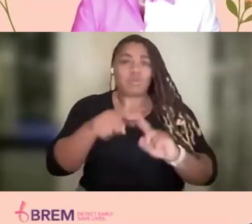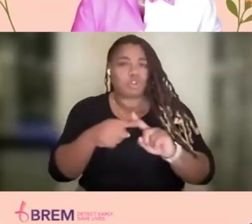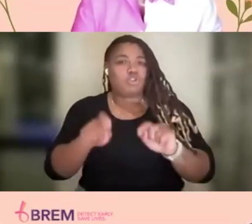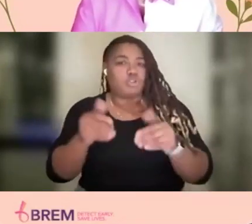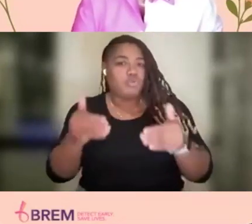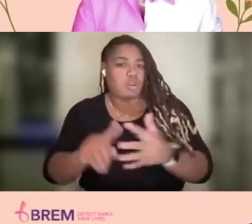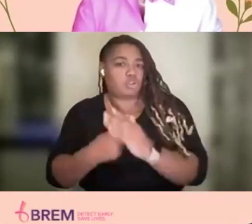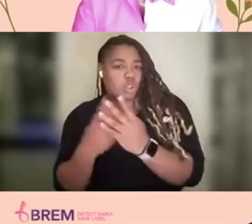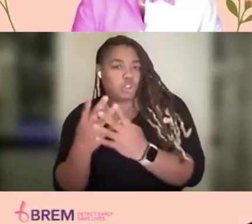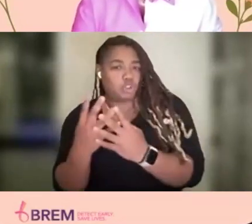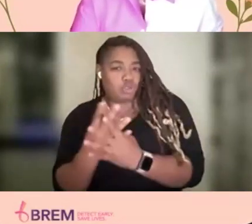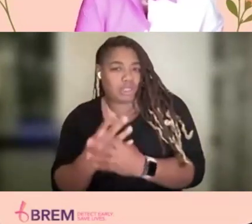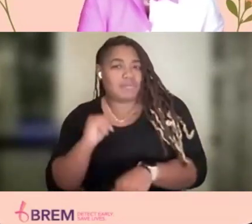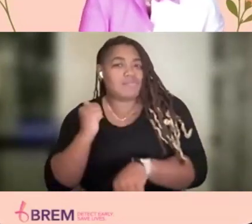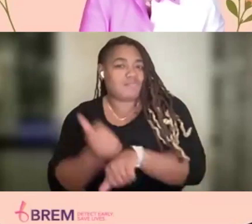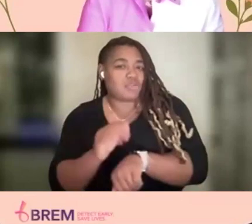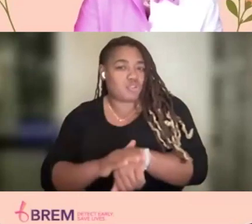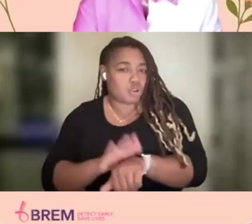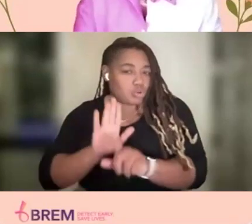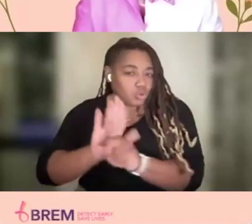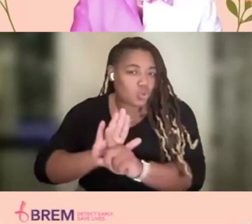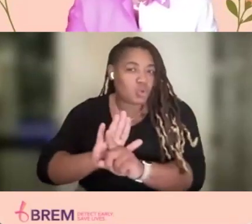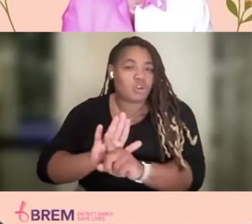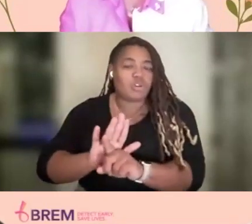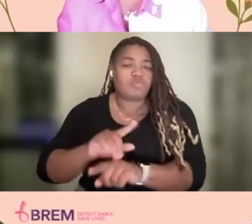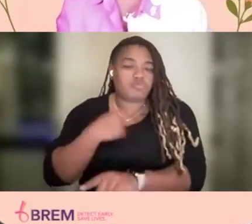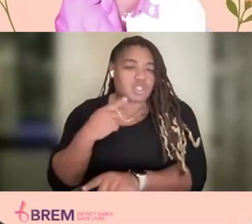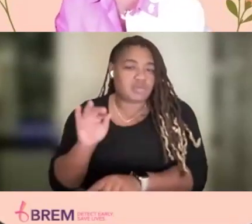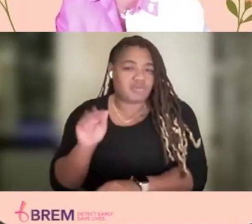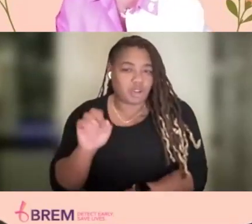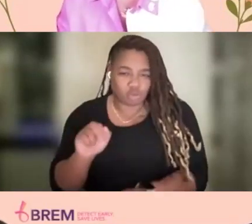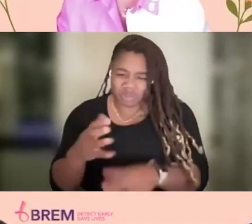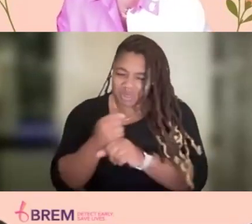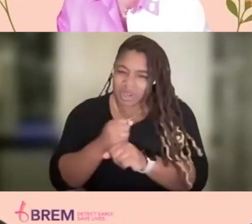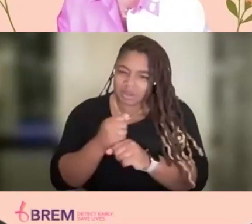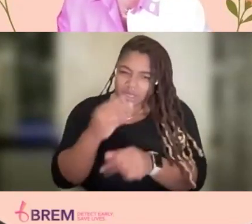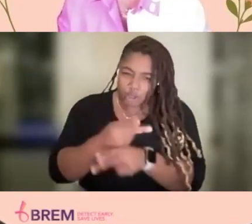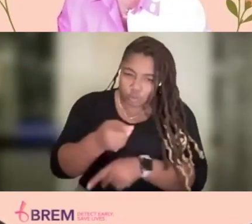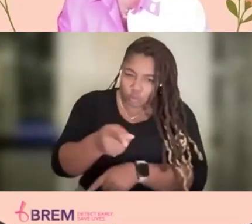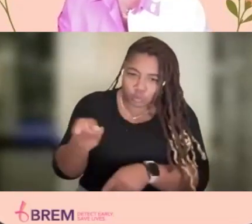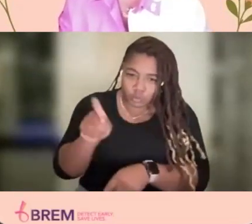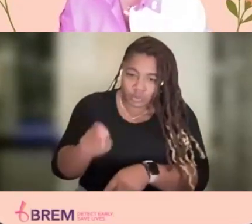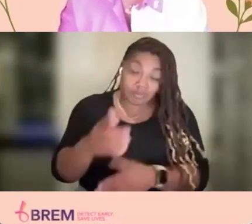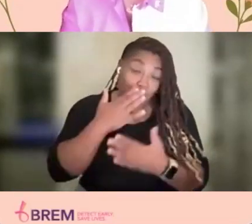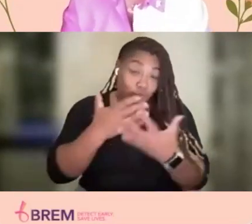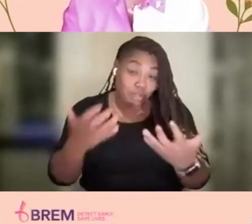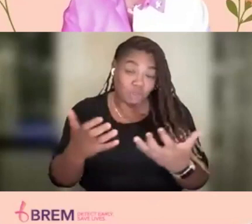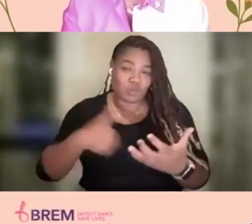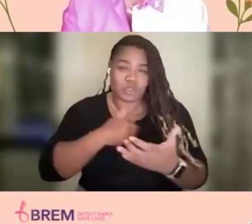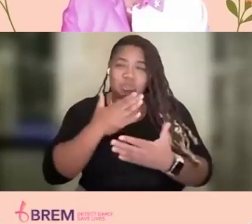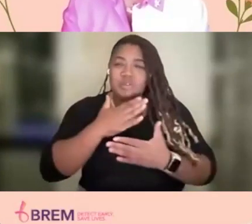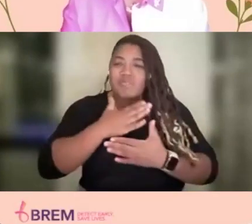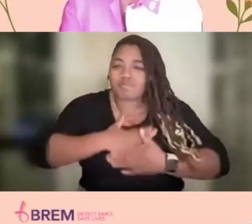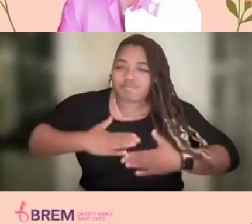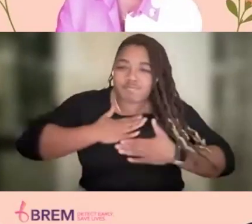your personal risk factors. Get the breast care and the care that you need. Thank you so much. We appreciate this